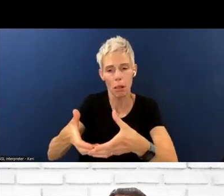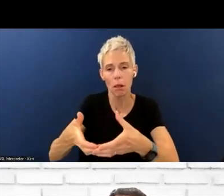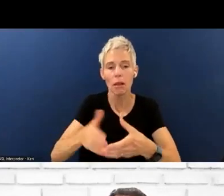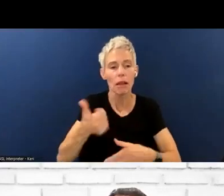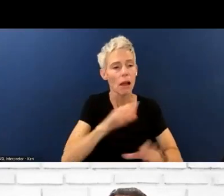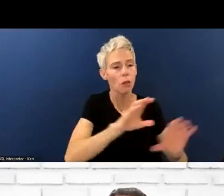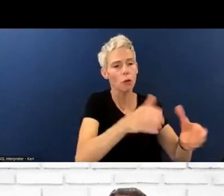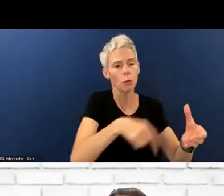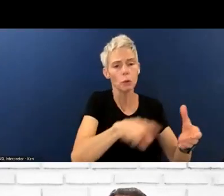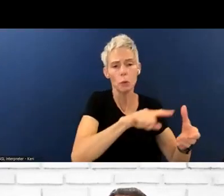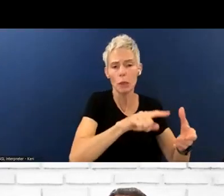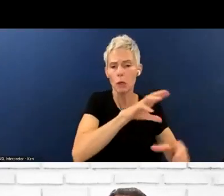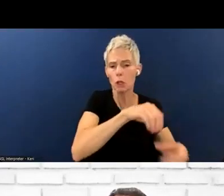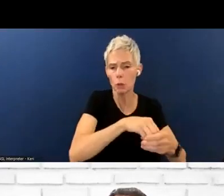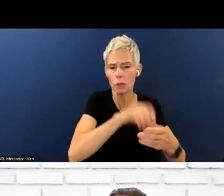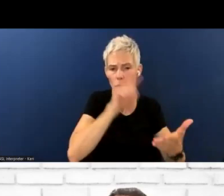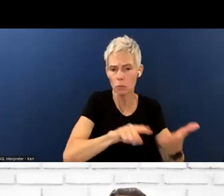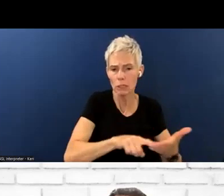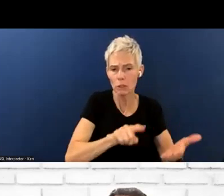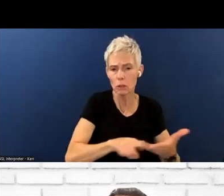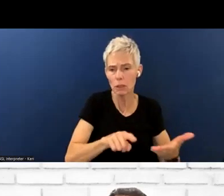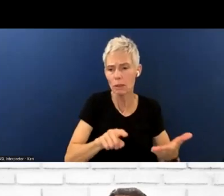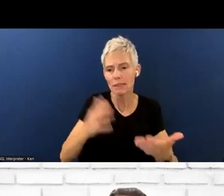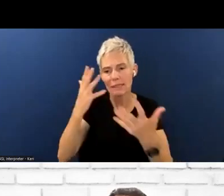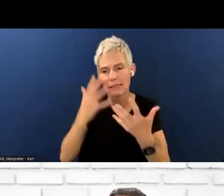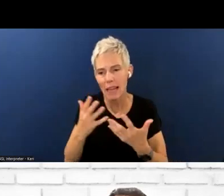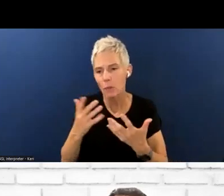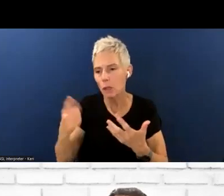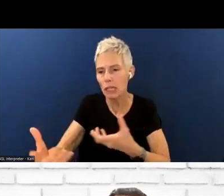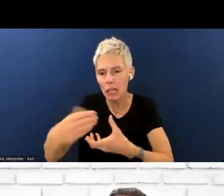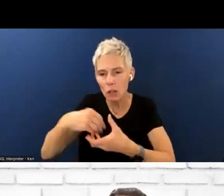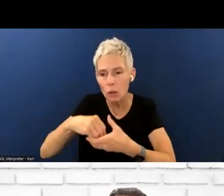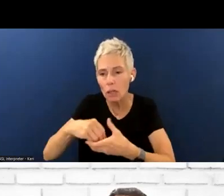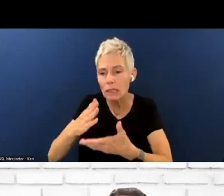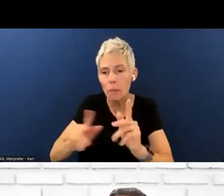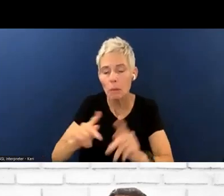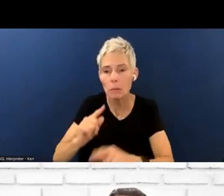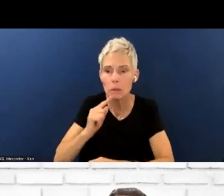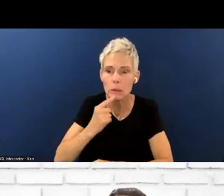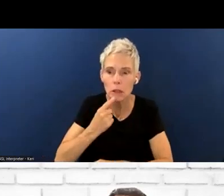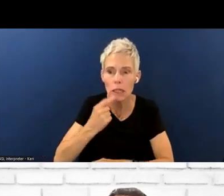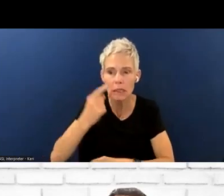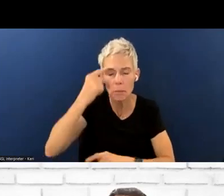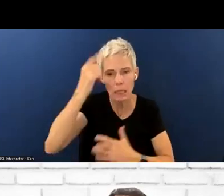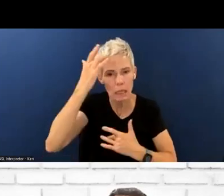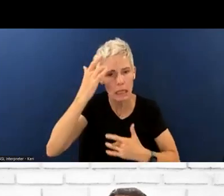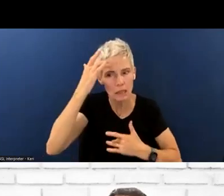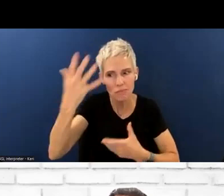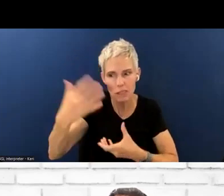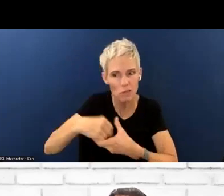about and ultimately were unable to include were groups like people with serious mental illness is one that we know